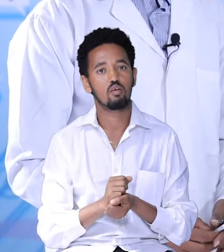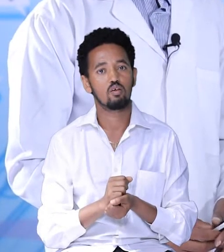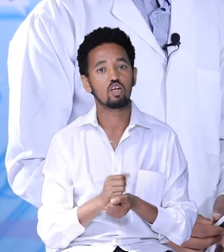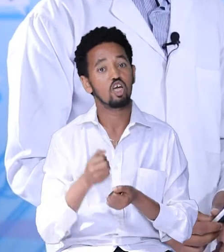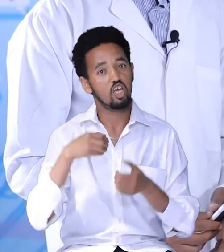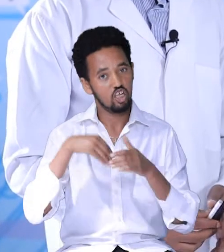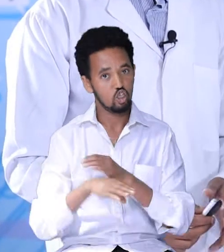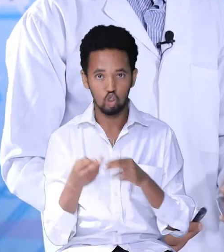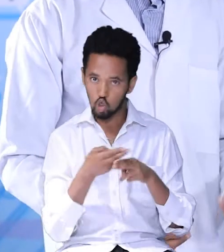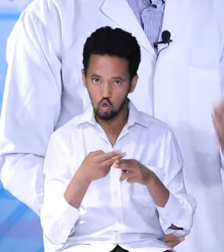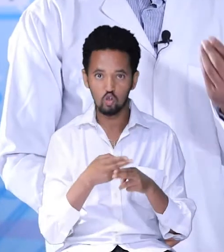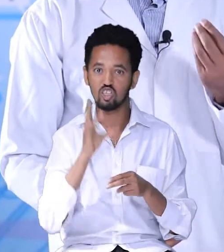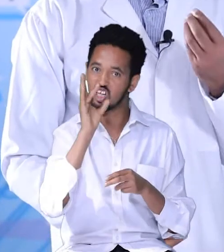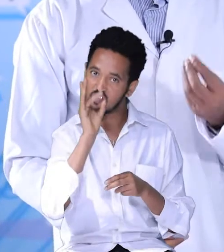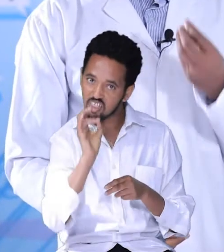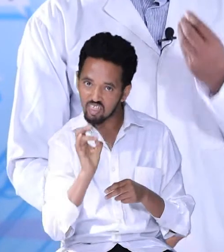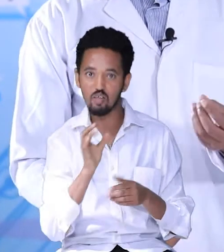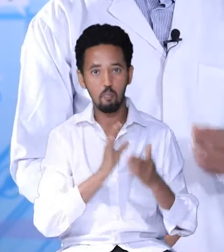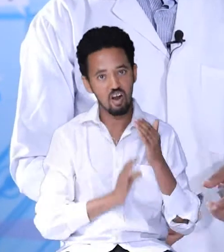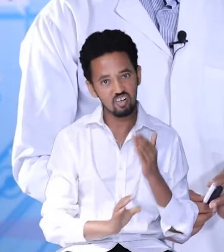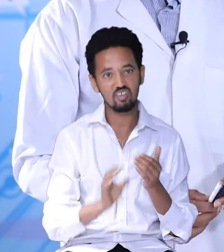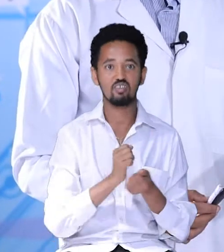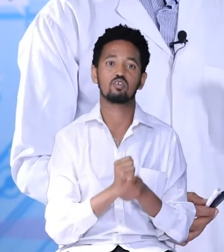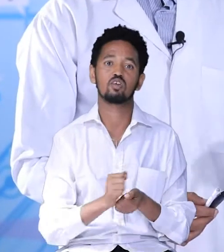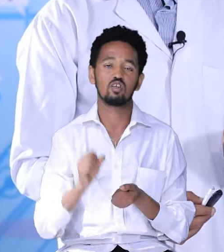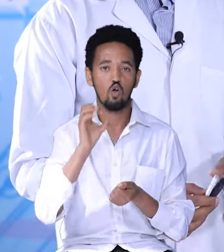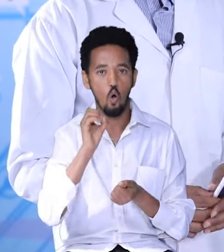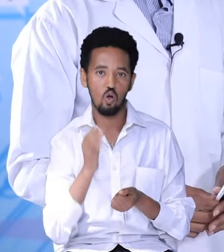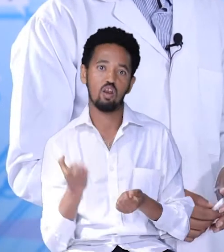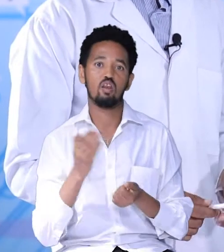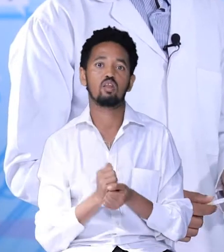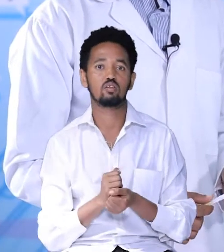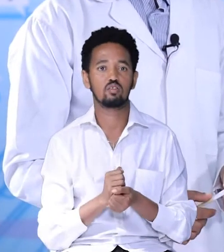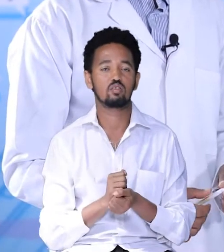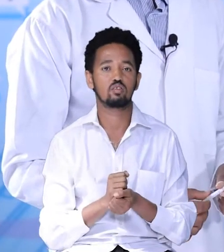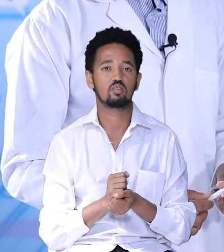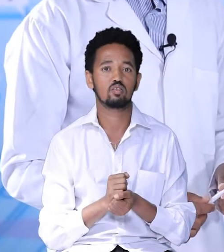In short, 17 births occurred during that time.